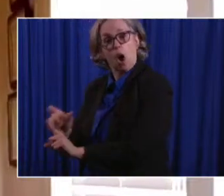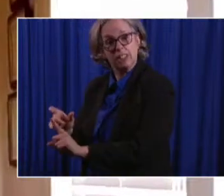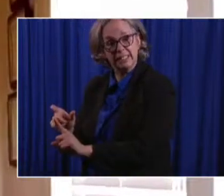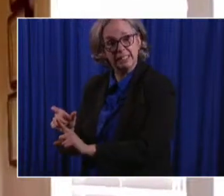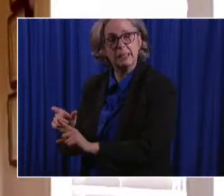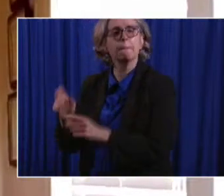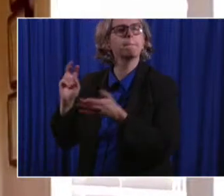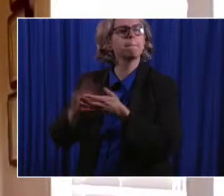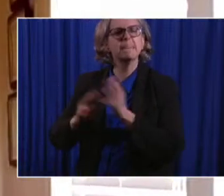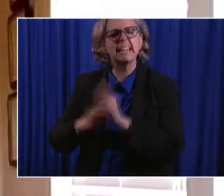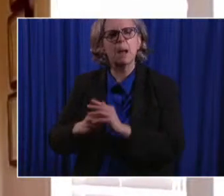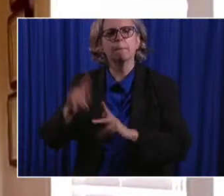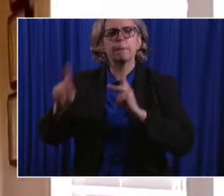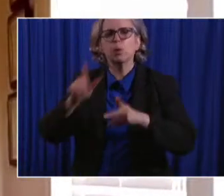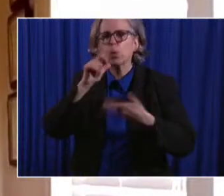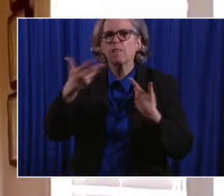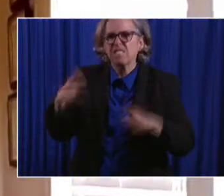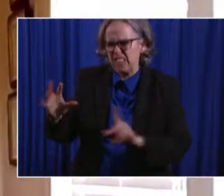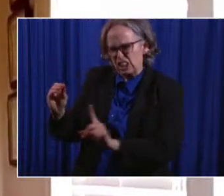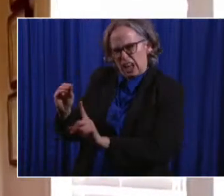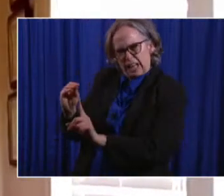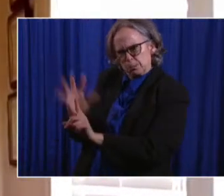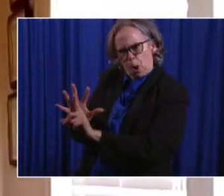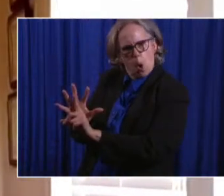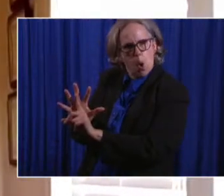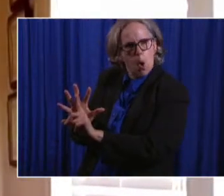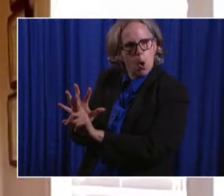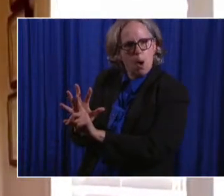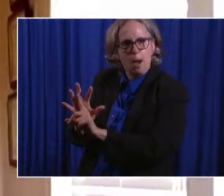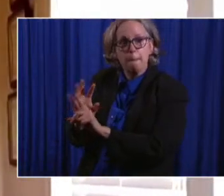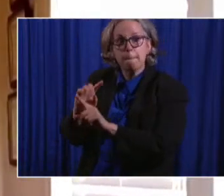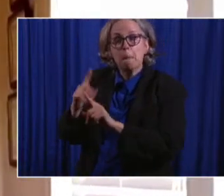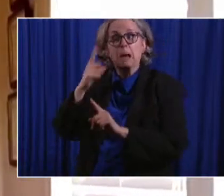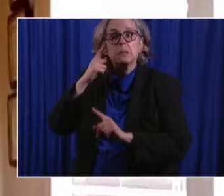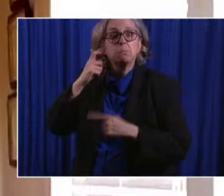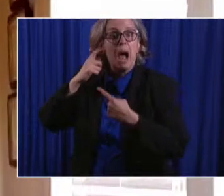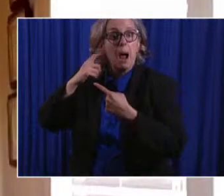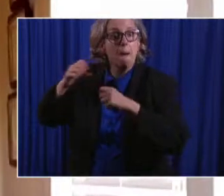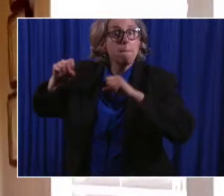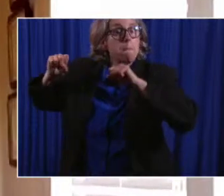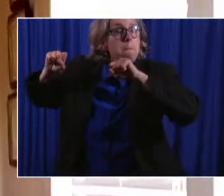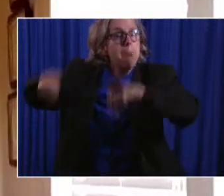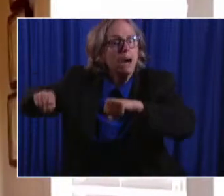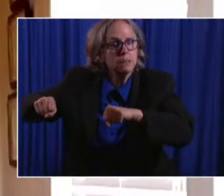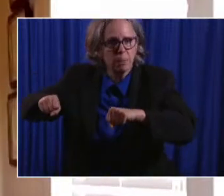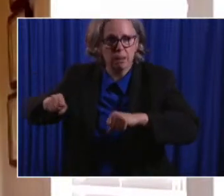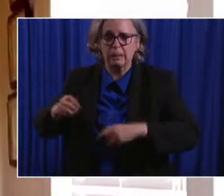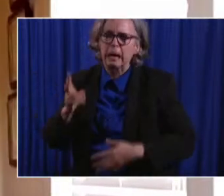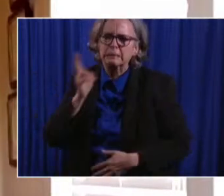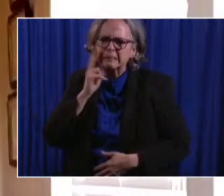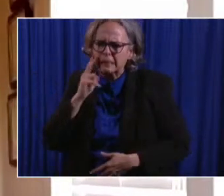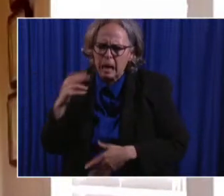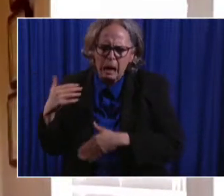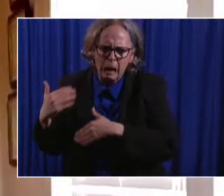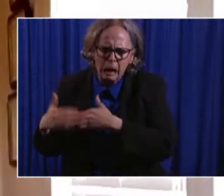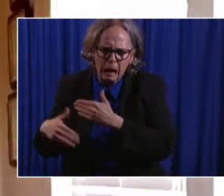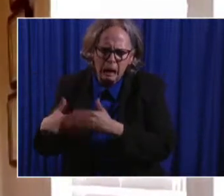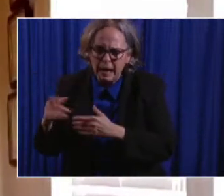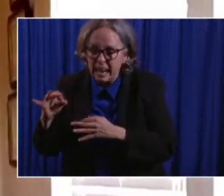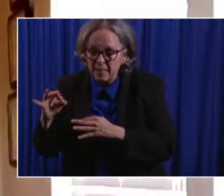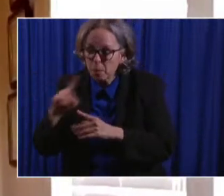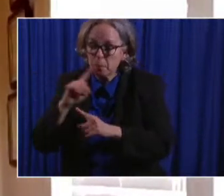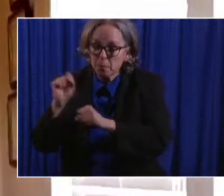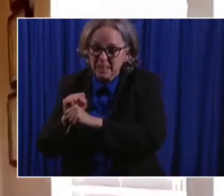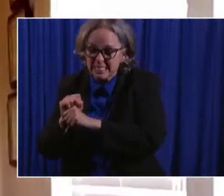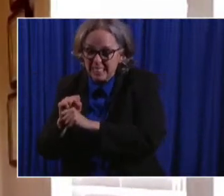who were exposed to a contagious person to see if they become sick. Now,